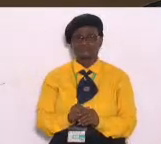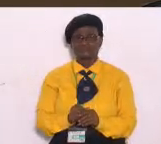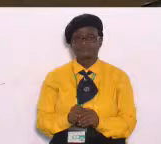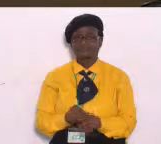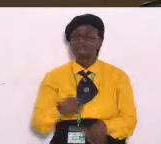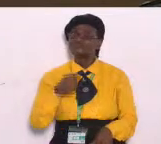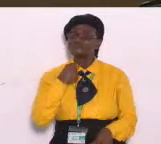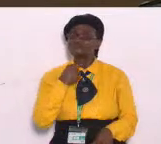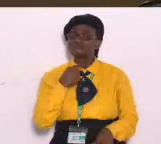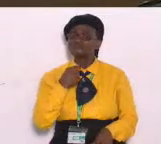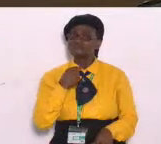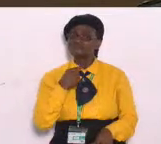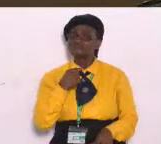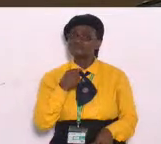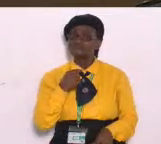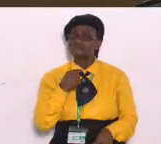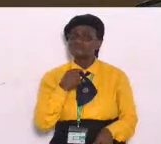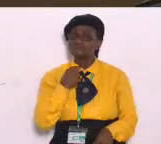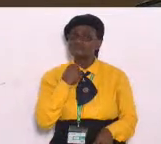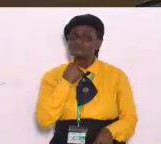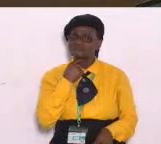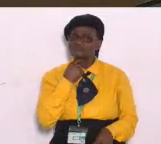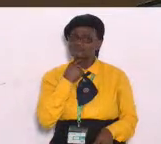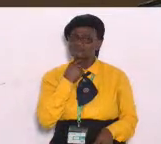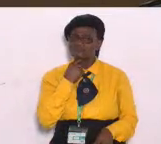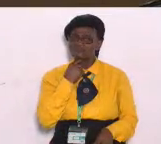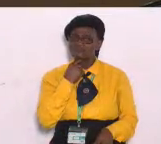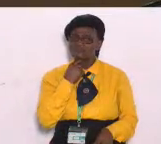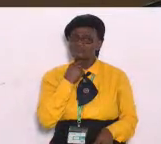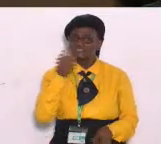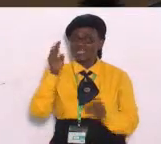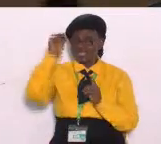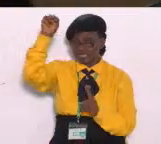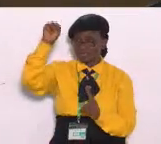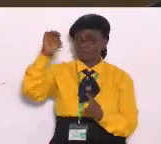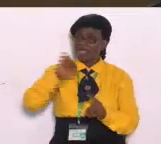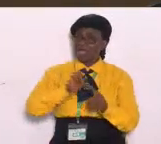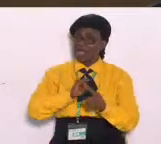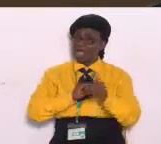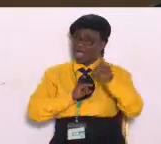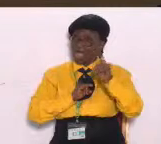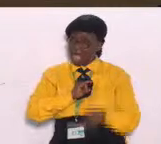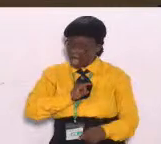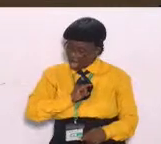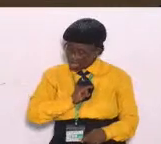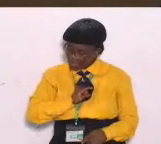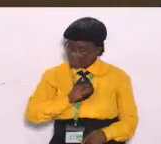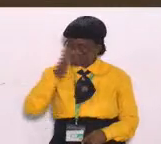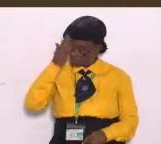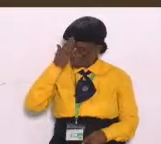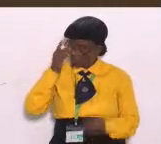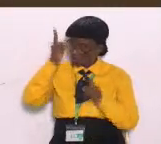three, tell him I know that you are rich in mercy.